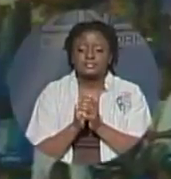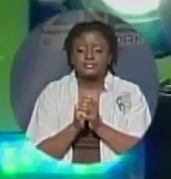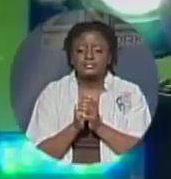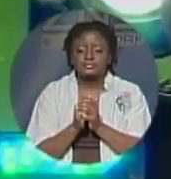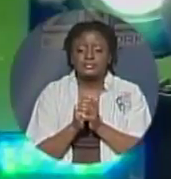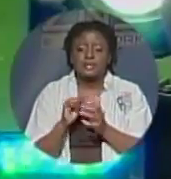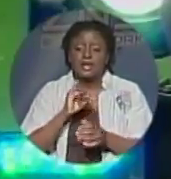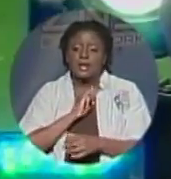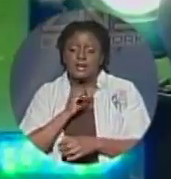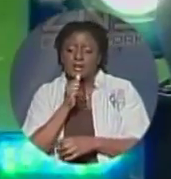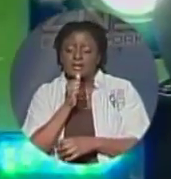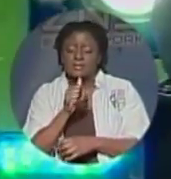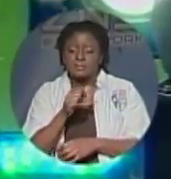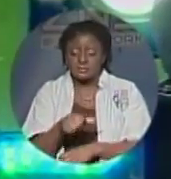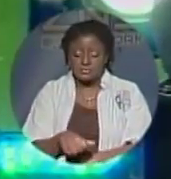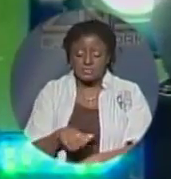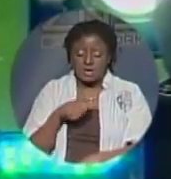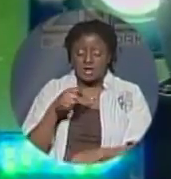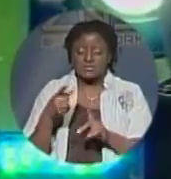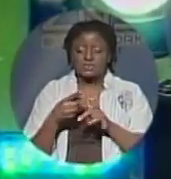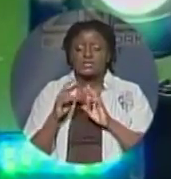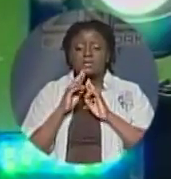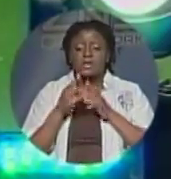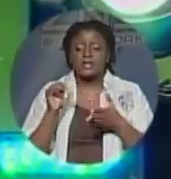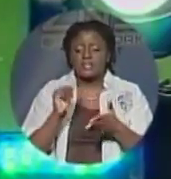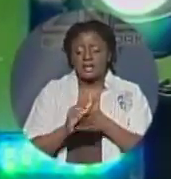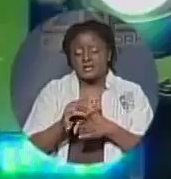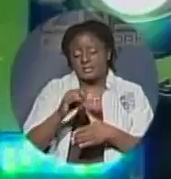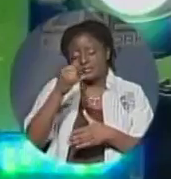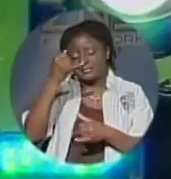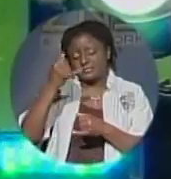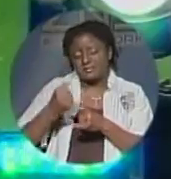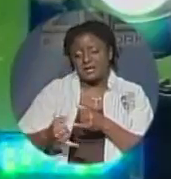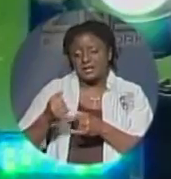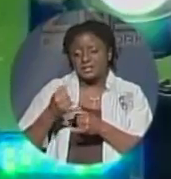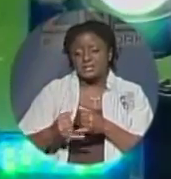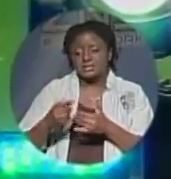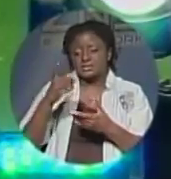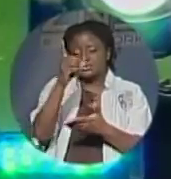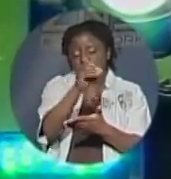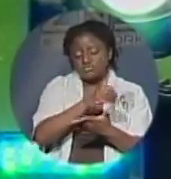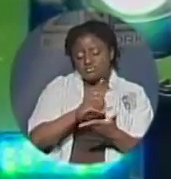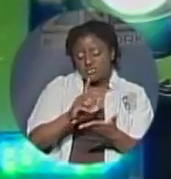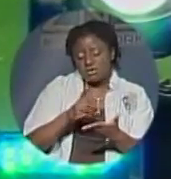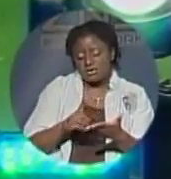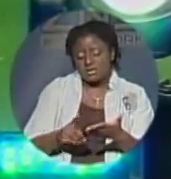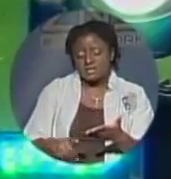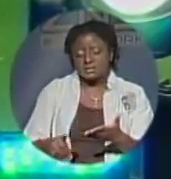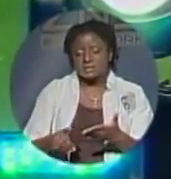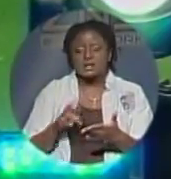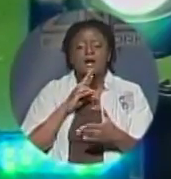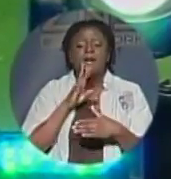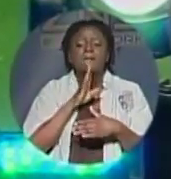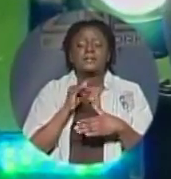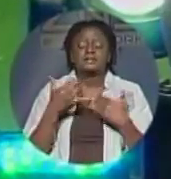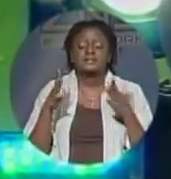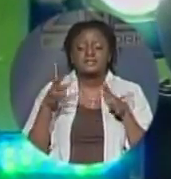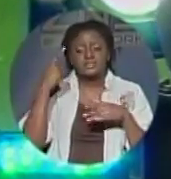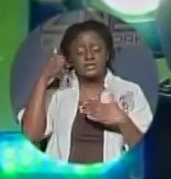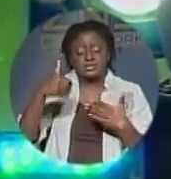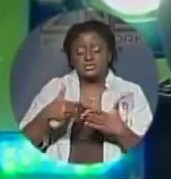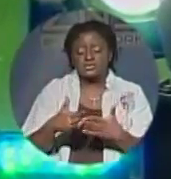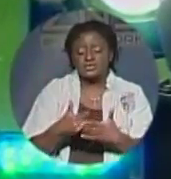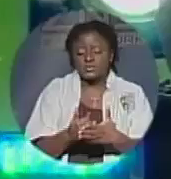I am proud also to report that final drawings are being completed for the new multi-field Andre Rogers